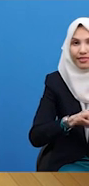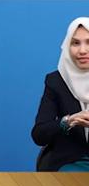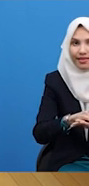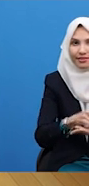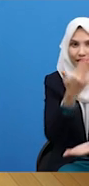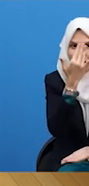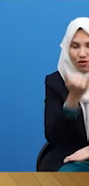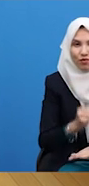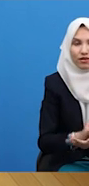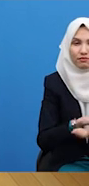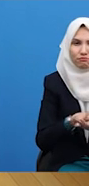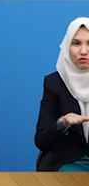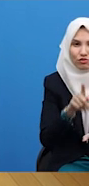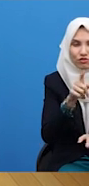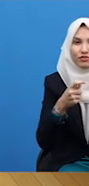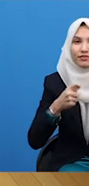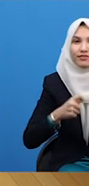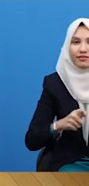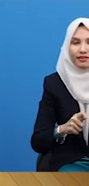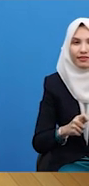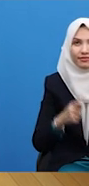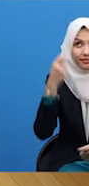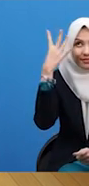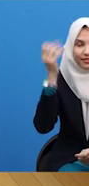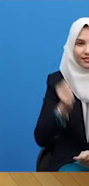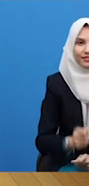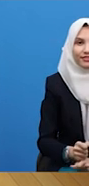Why don't you try sunshine again?